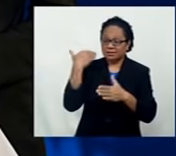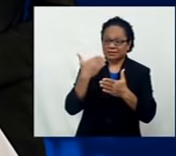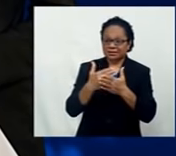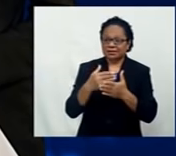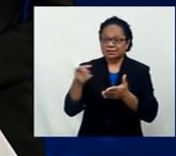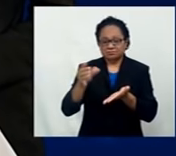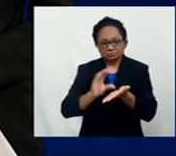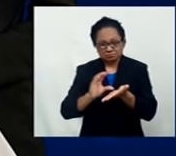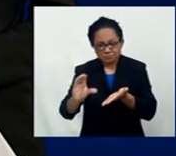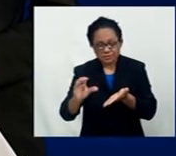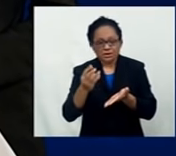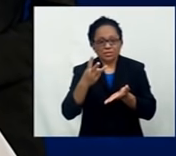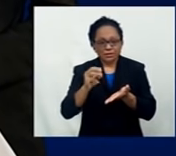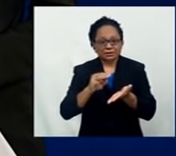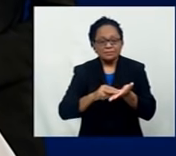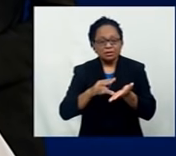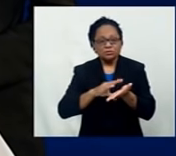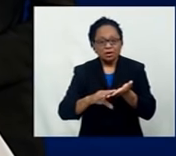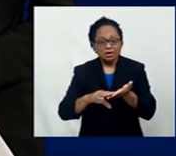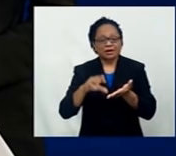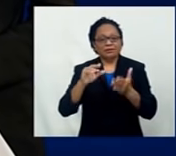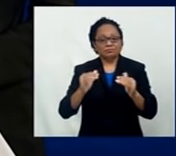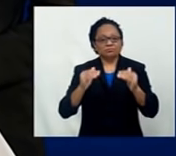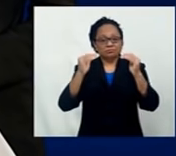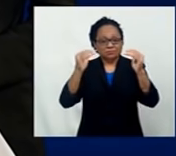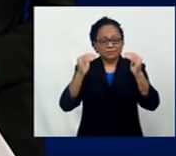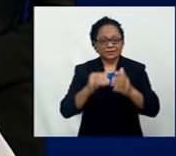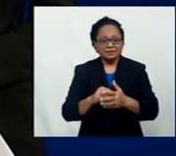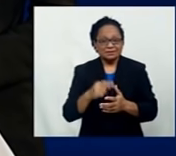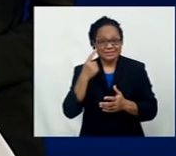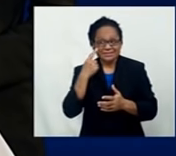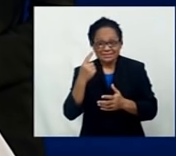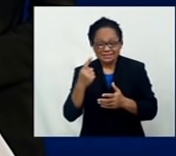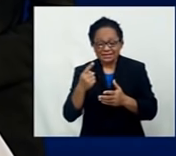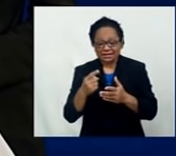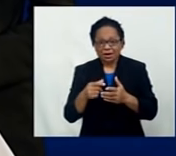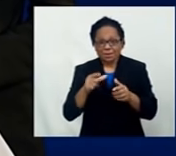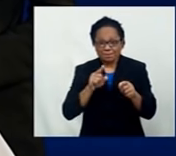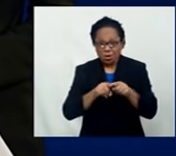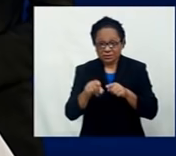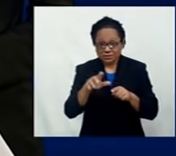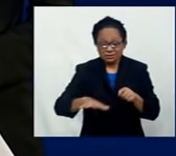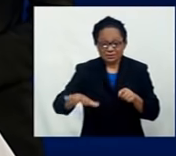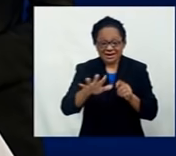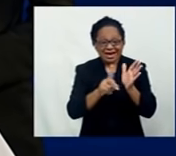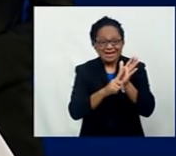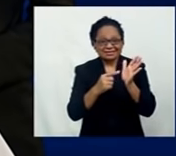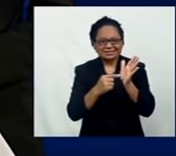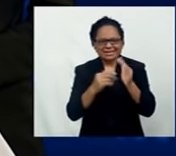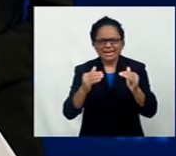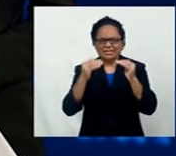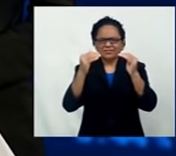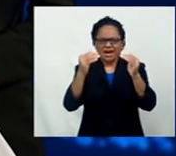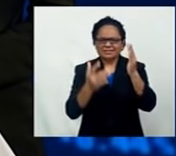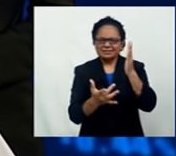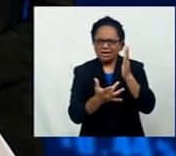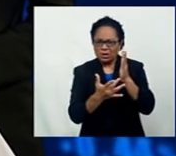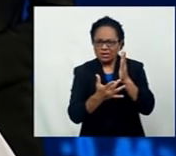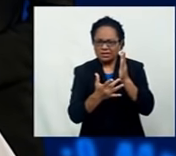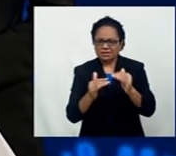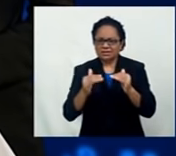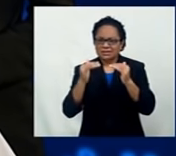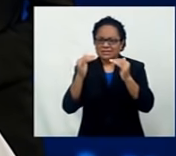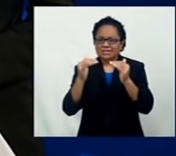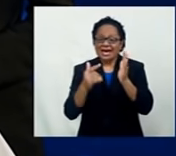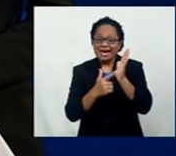million in upgrade, which saw most cell sites in the main centers upgrade to LTE Advanced Pro technology and increased LTE